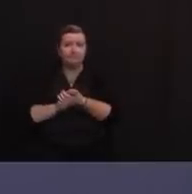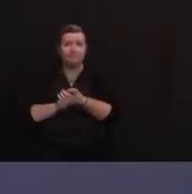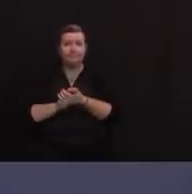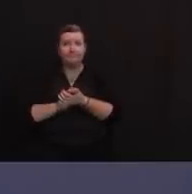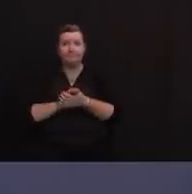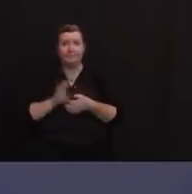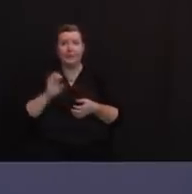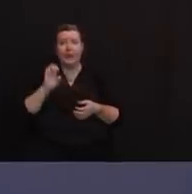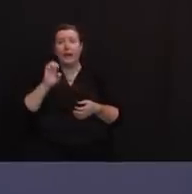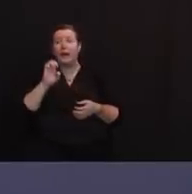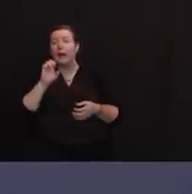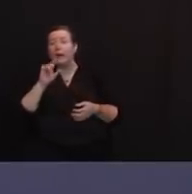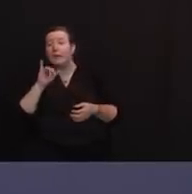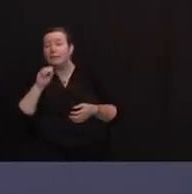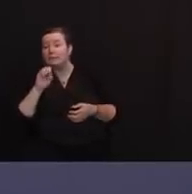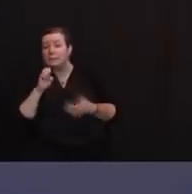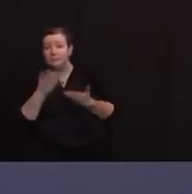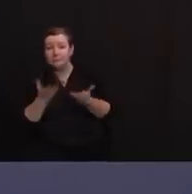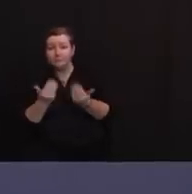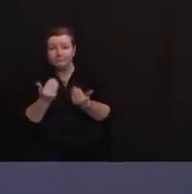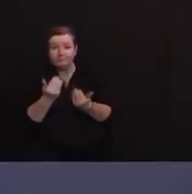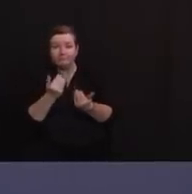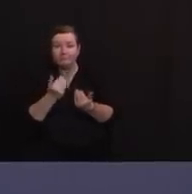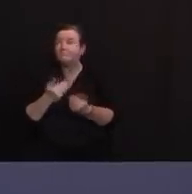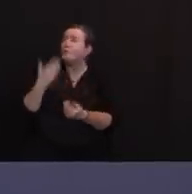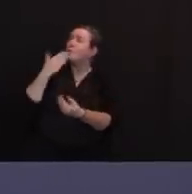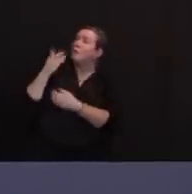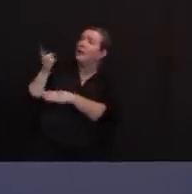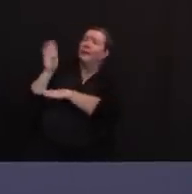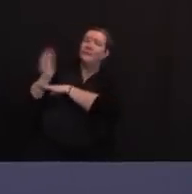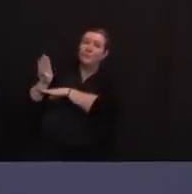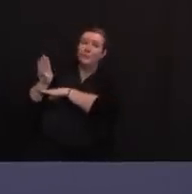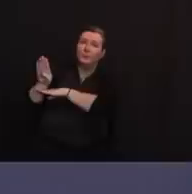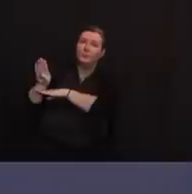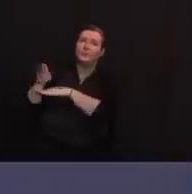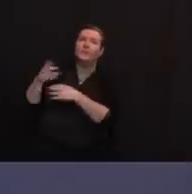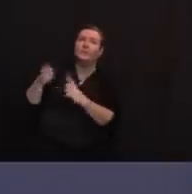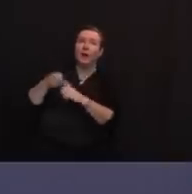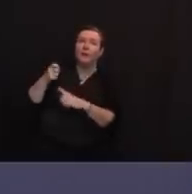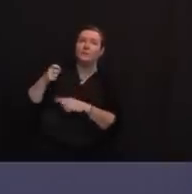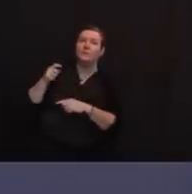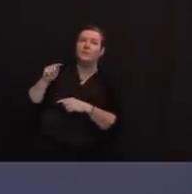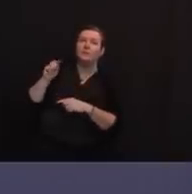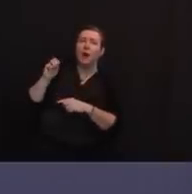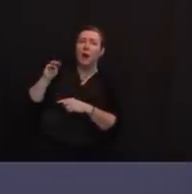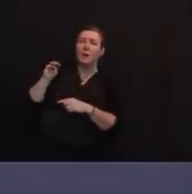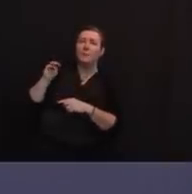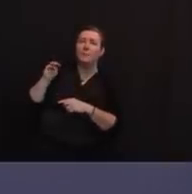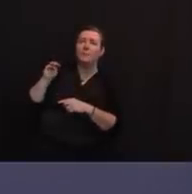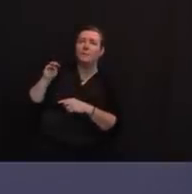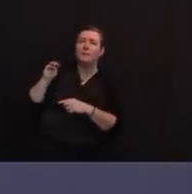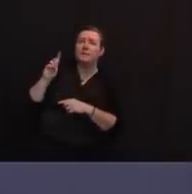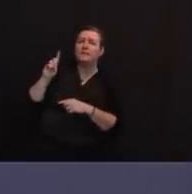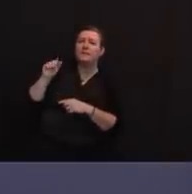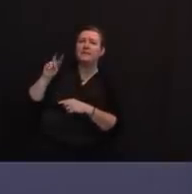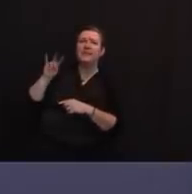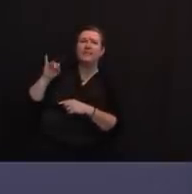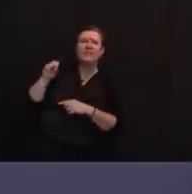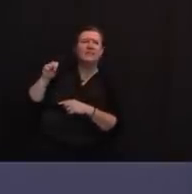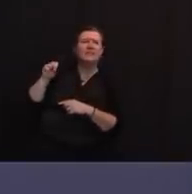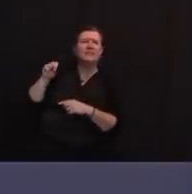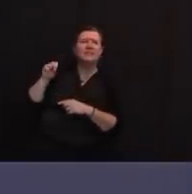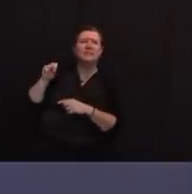afternoon. Good afternoon. My first question is from Tom Davis from Patch.com. With the